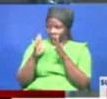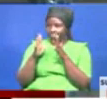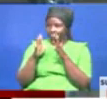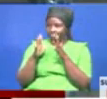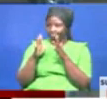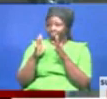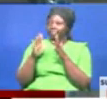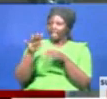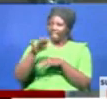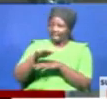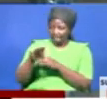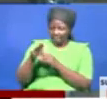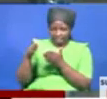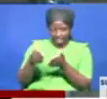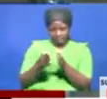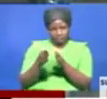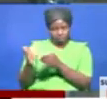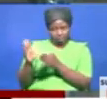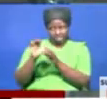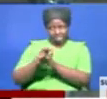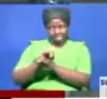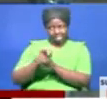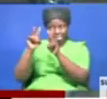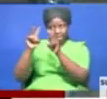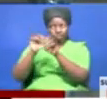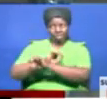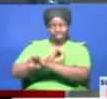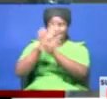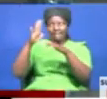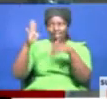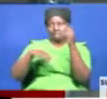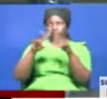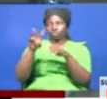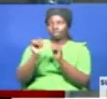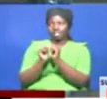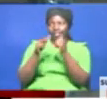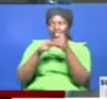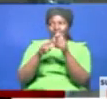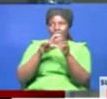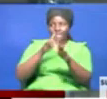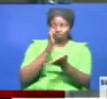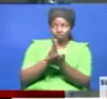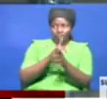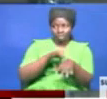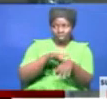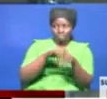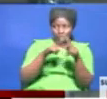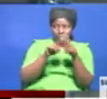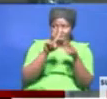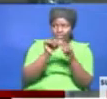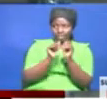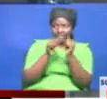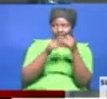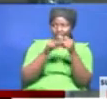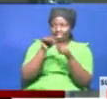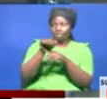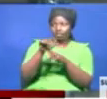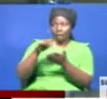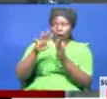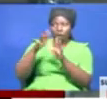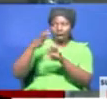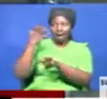issues are clearer than in 2017. In fact, when we started 2017, it was more complex because there